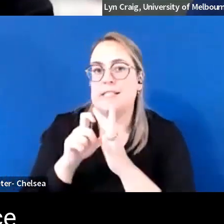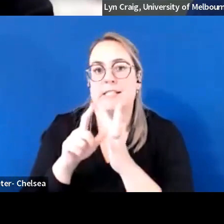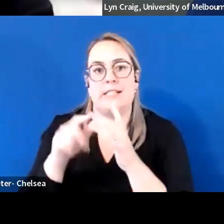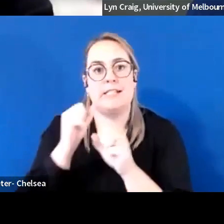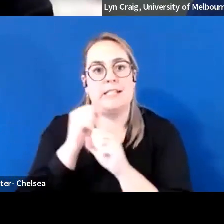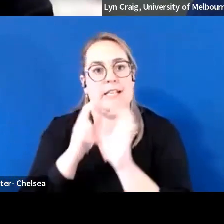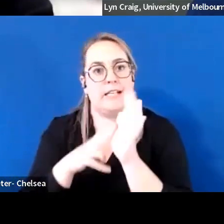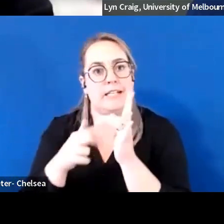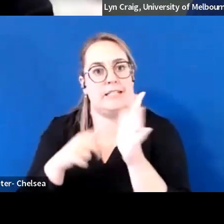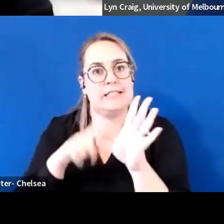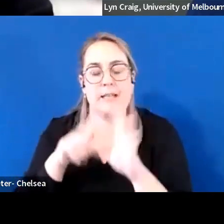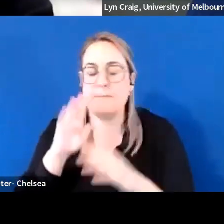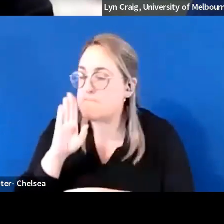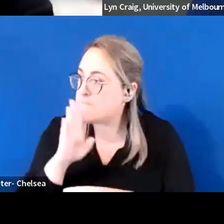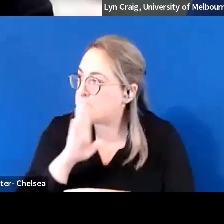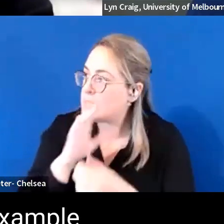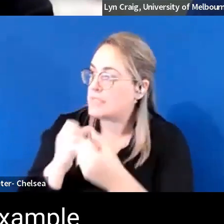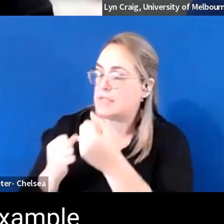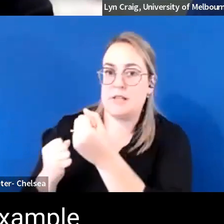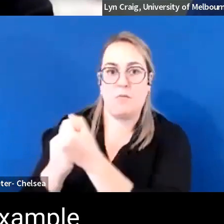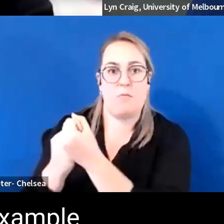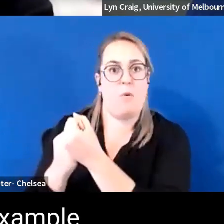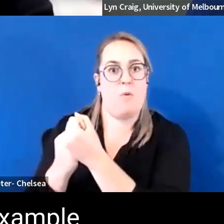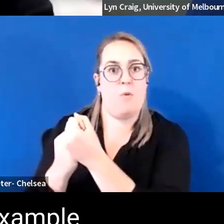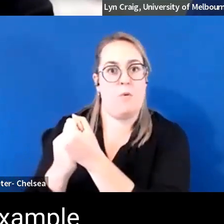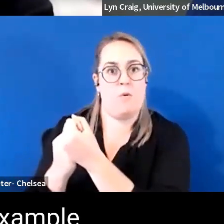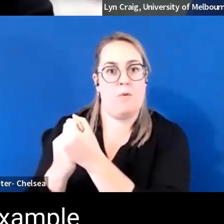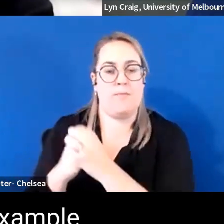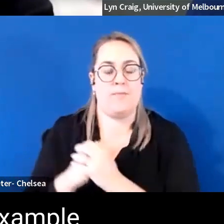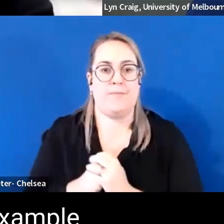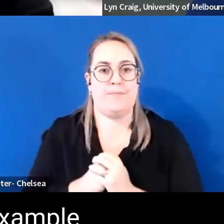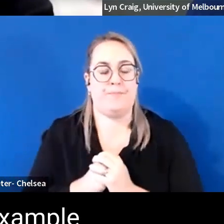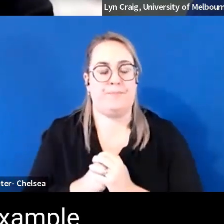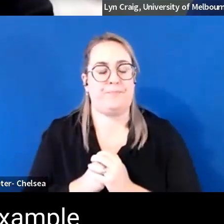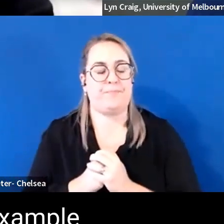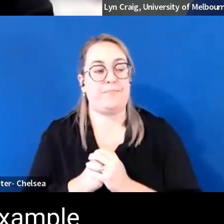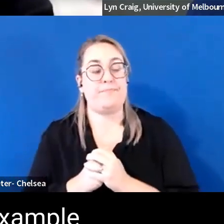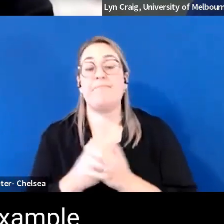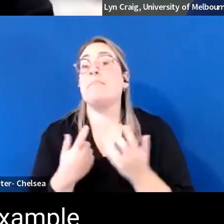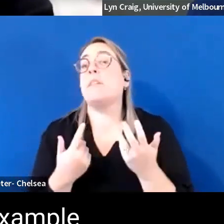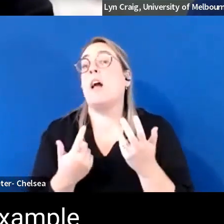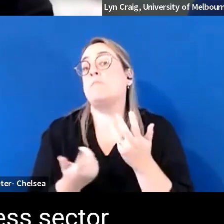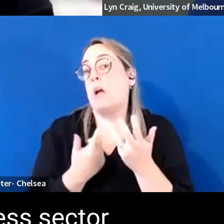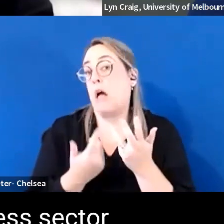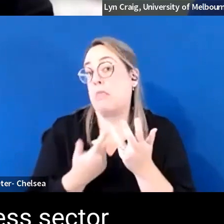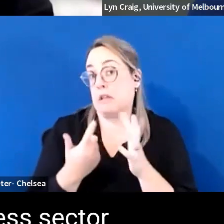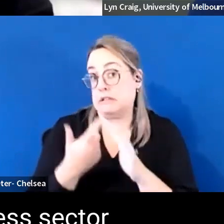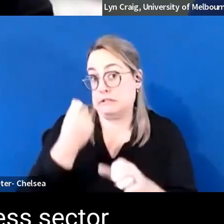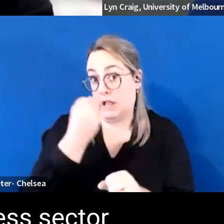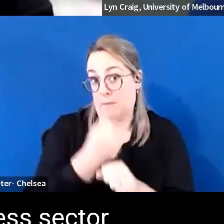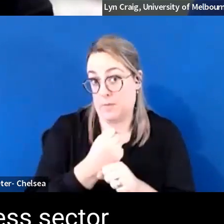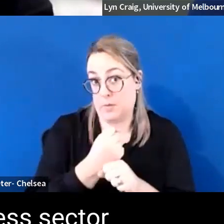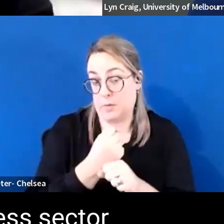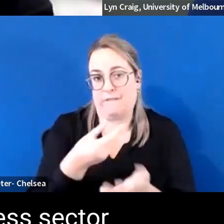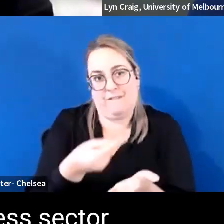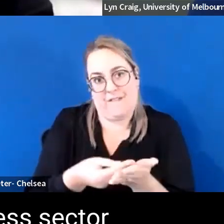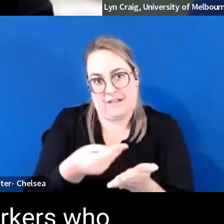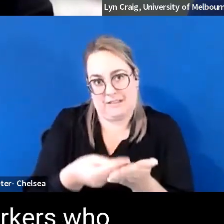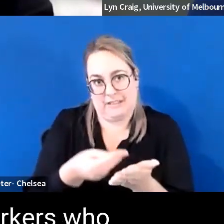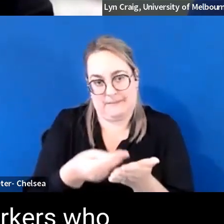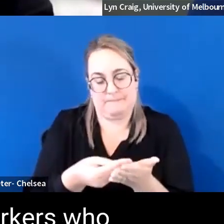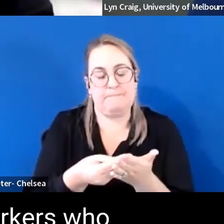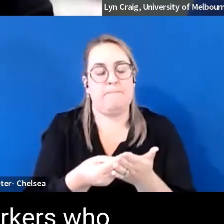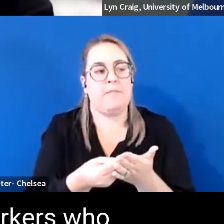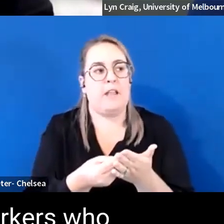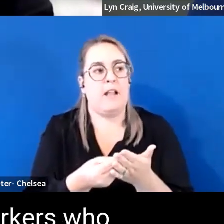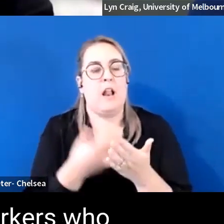deserve. And I guess another example in terms of funding is in the homelessness sector right now.